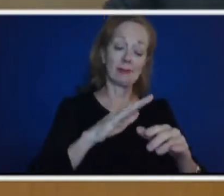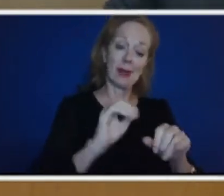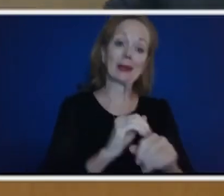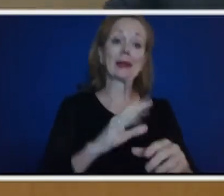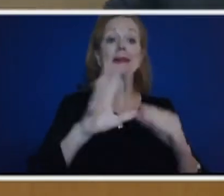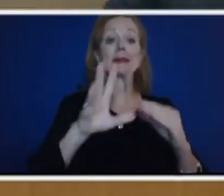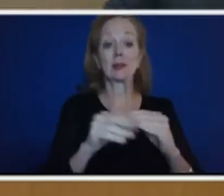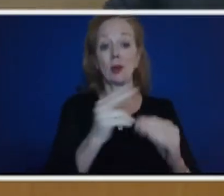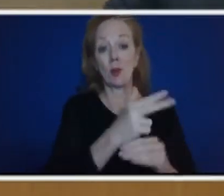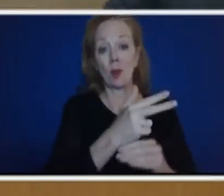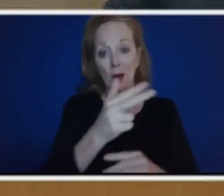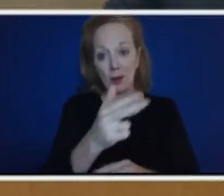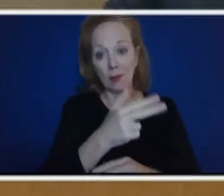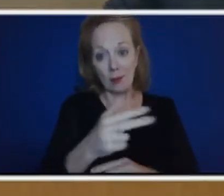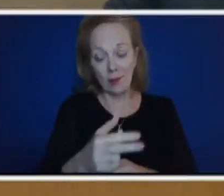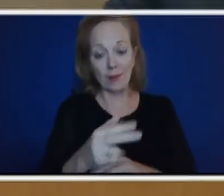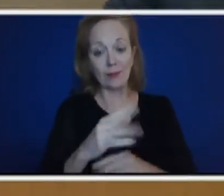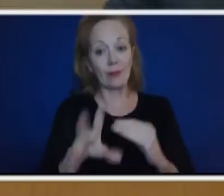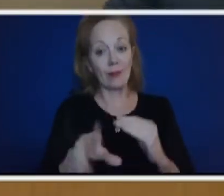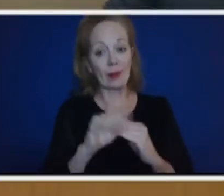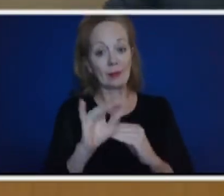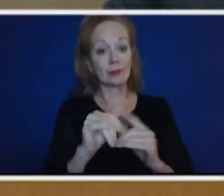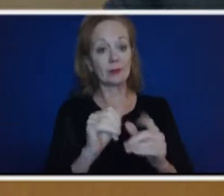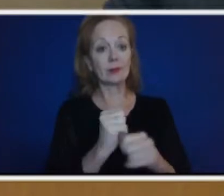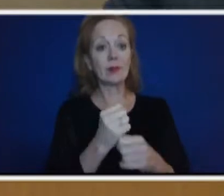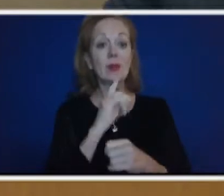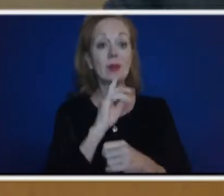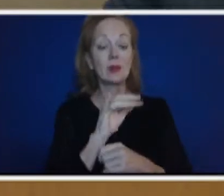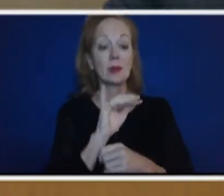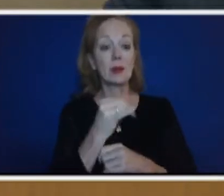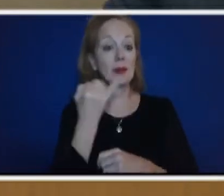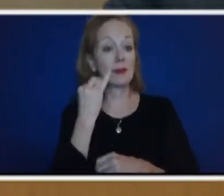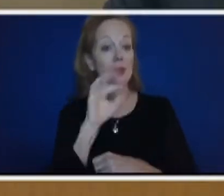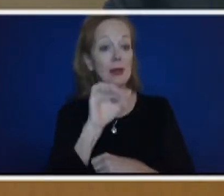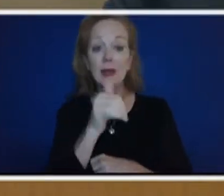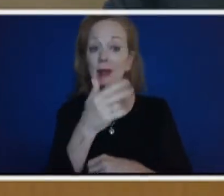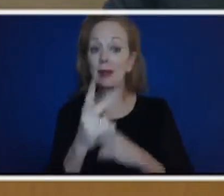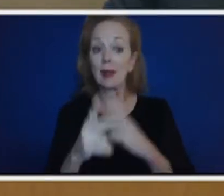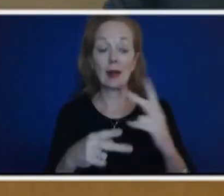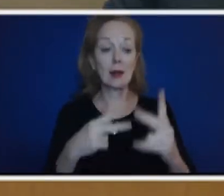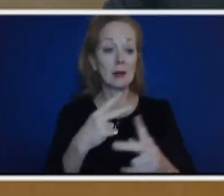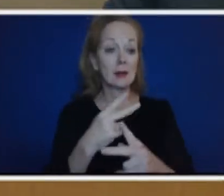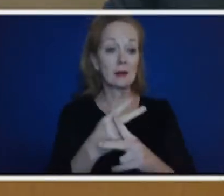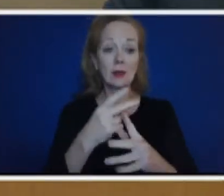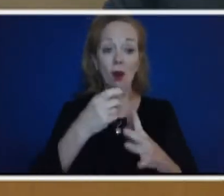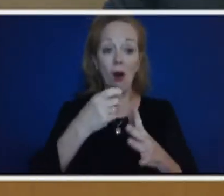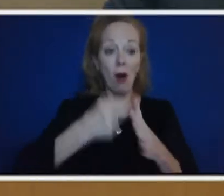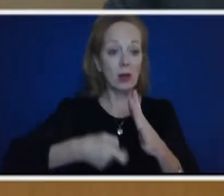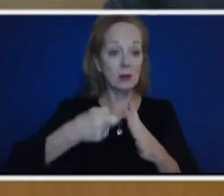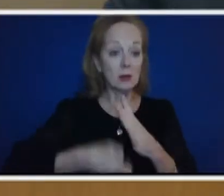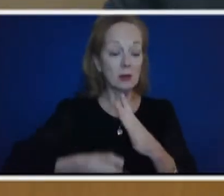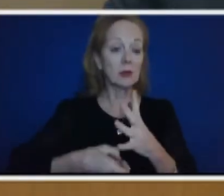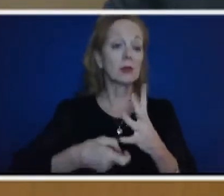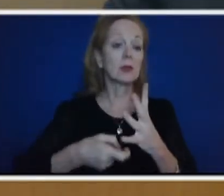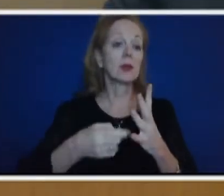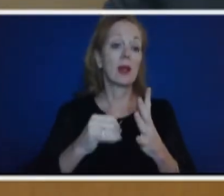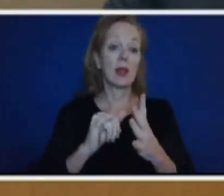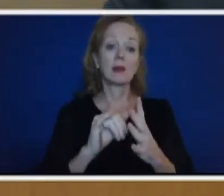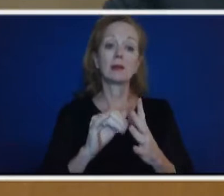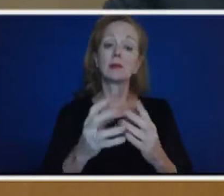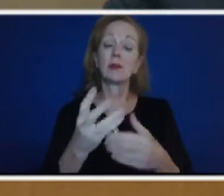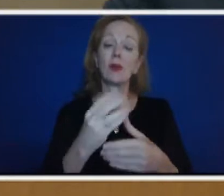In addition to that, we want to make sure that if there are any type of costs that are that come with the